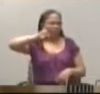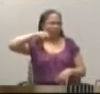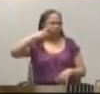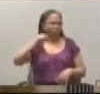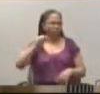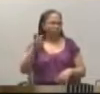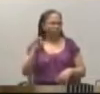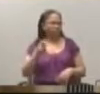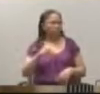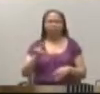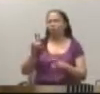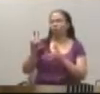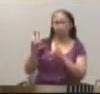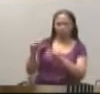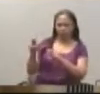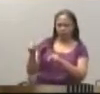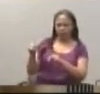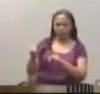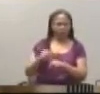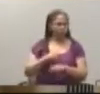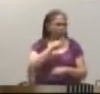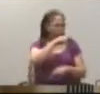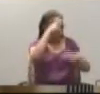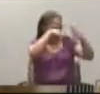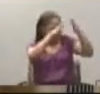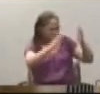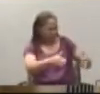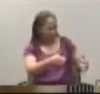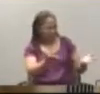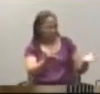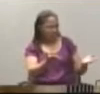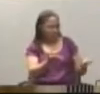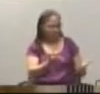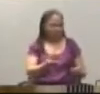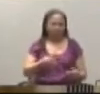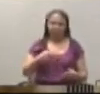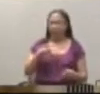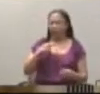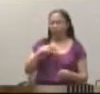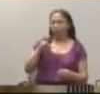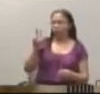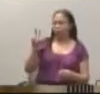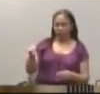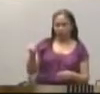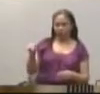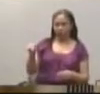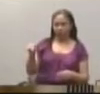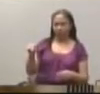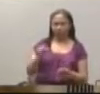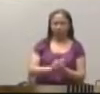said. "Are you the prophet?" He answered, "No."